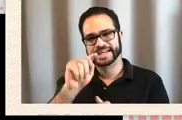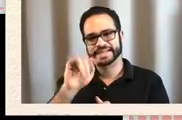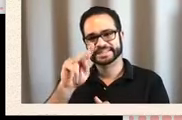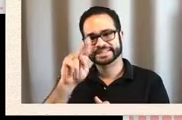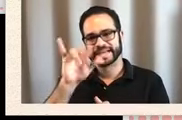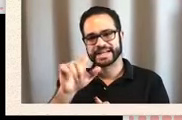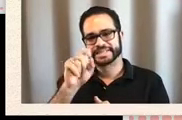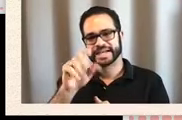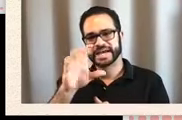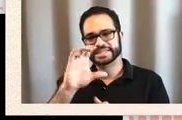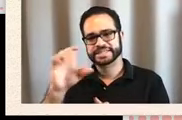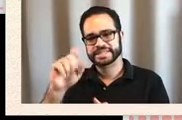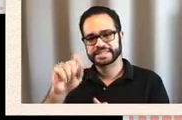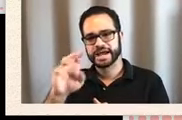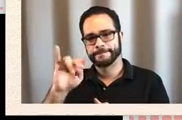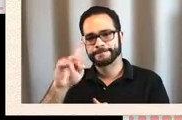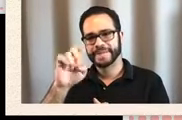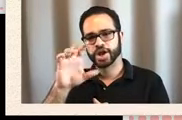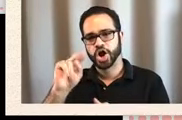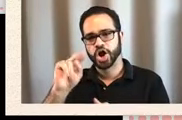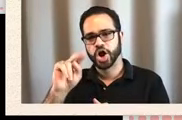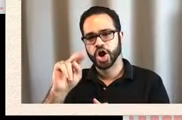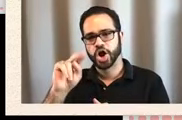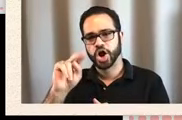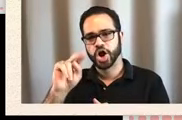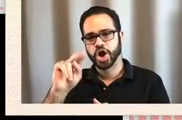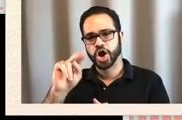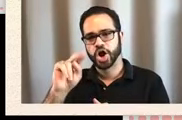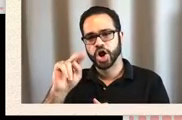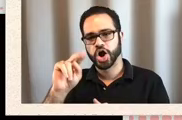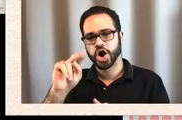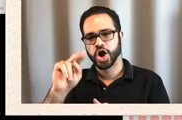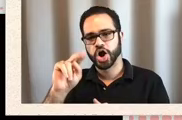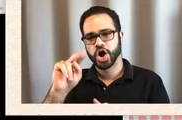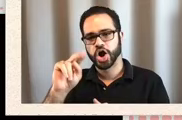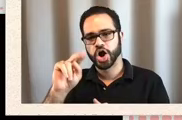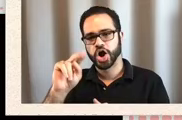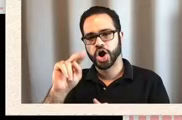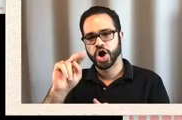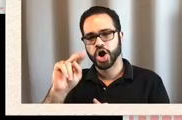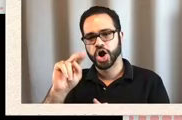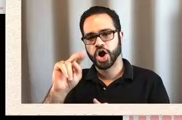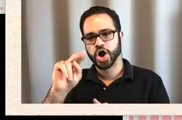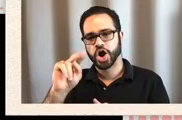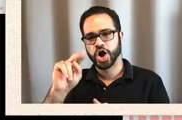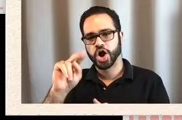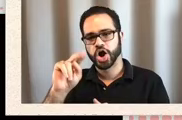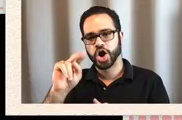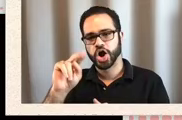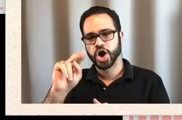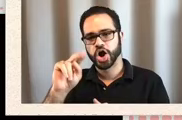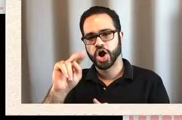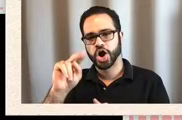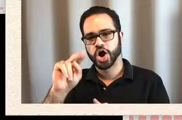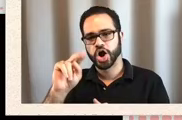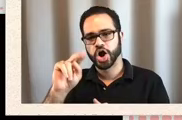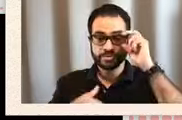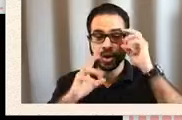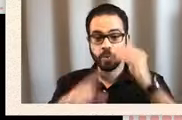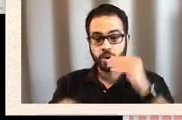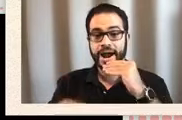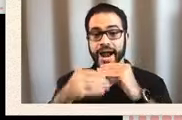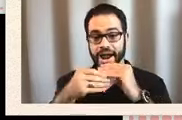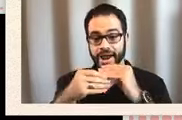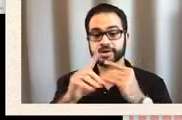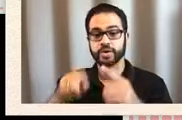tiny.cc/Mike on TV. Did you like that shout out, Mike? Yes, I loved it. And I'm actually going to add on this. When I did my speech